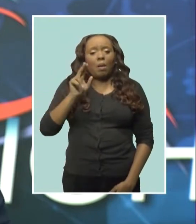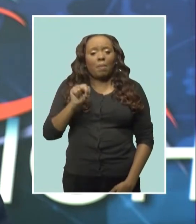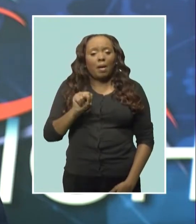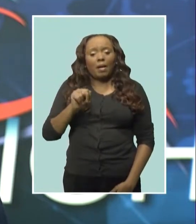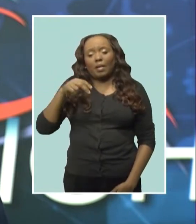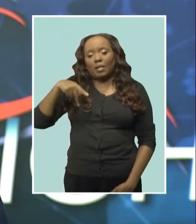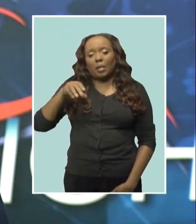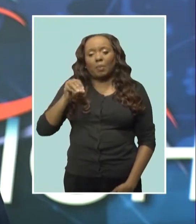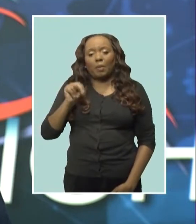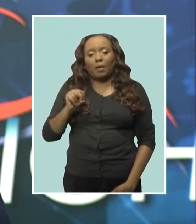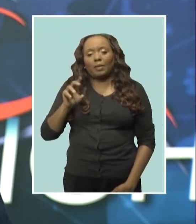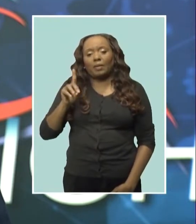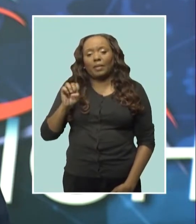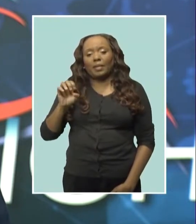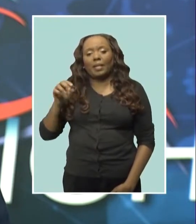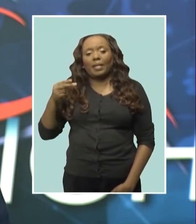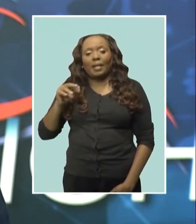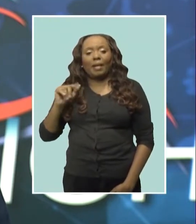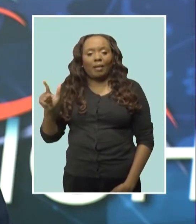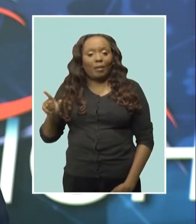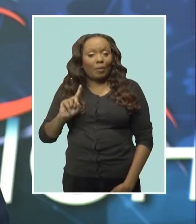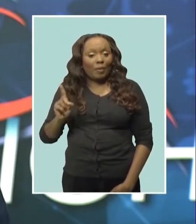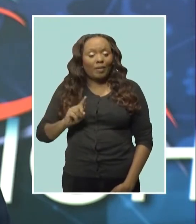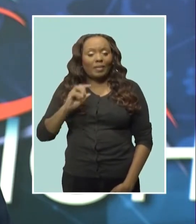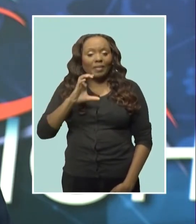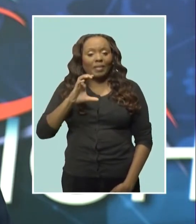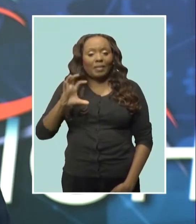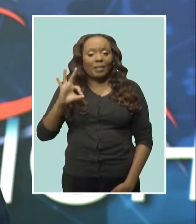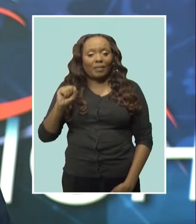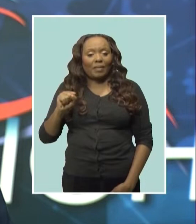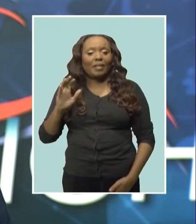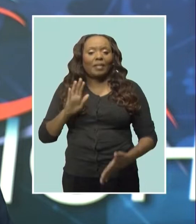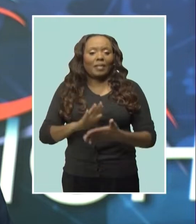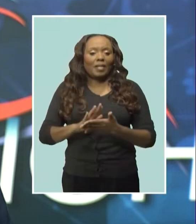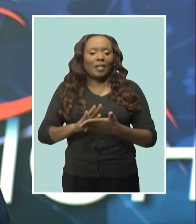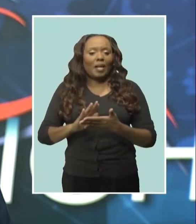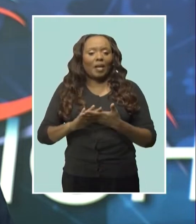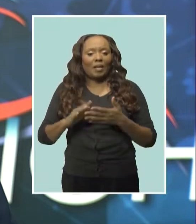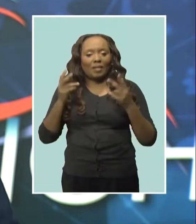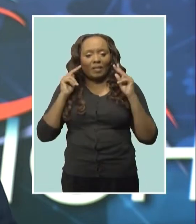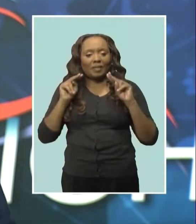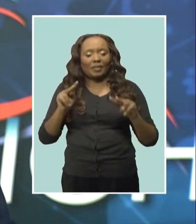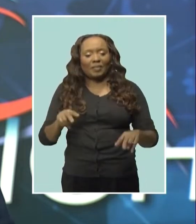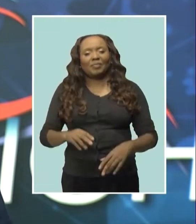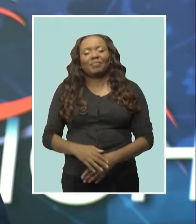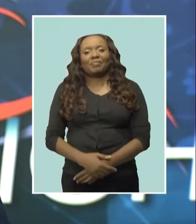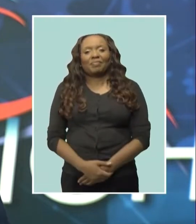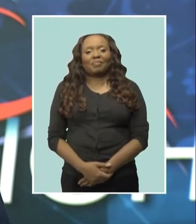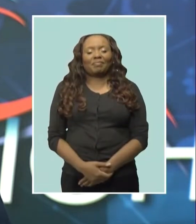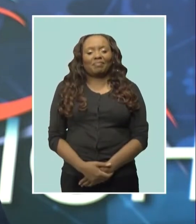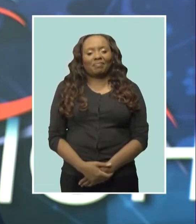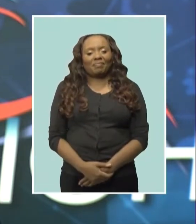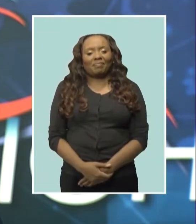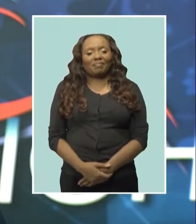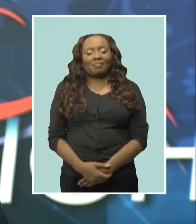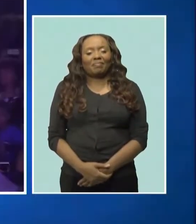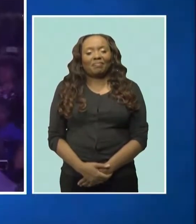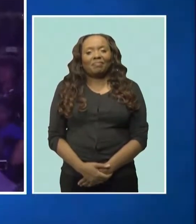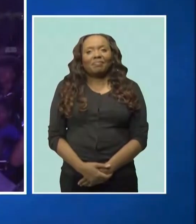was held on the lawns of the Christchurch Foundation School. Rachel Agard was there and filed this report.